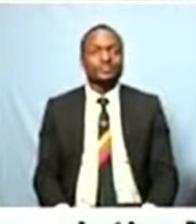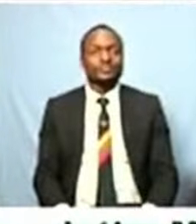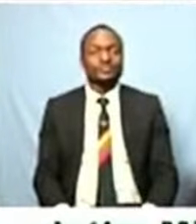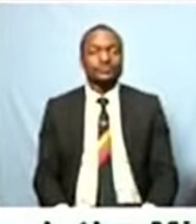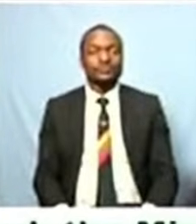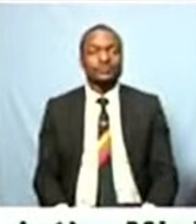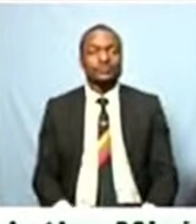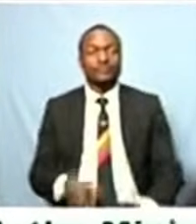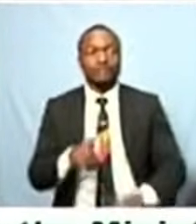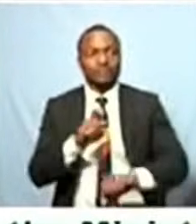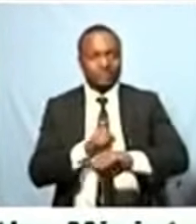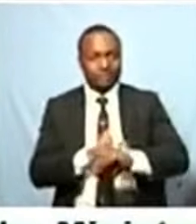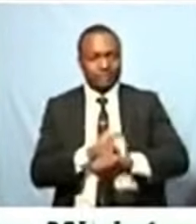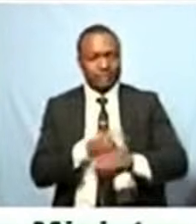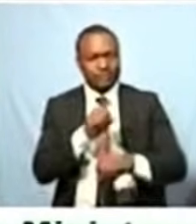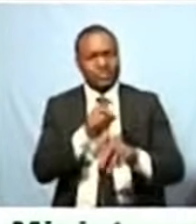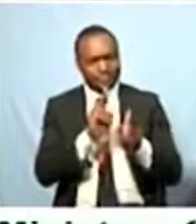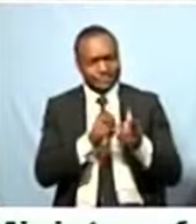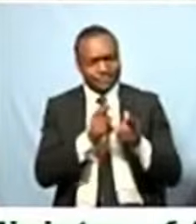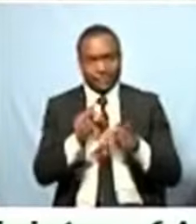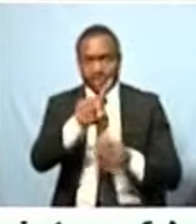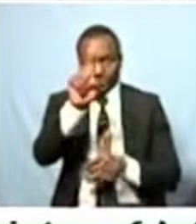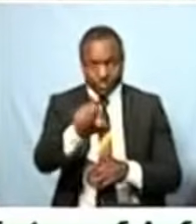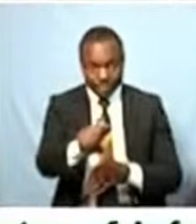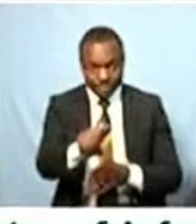from the time you responded to the question.